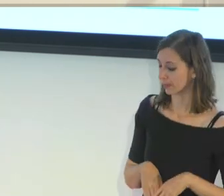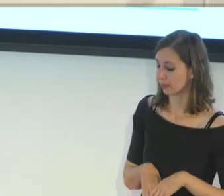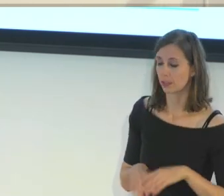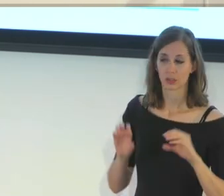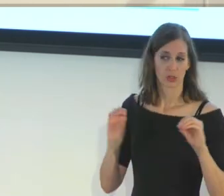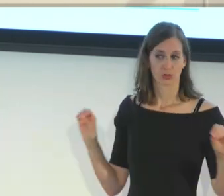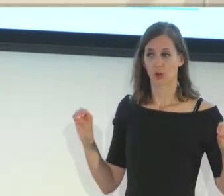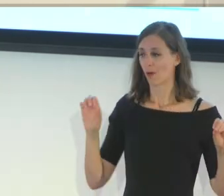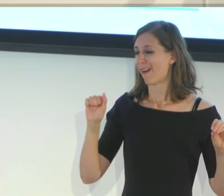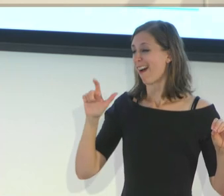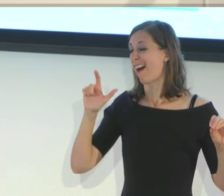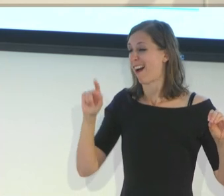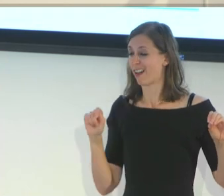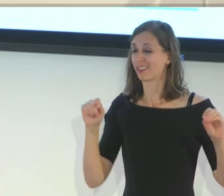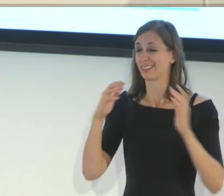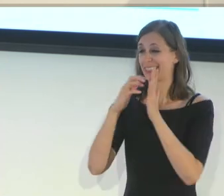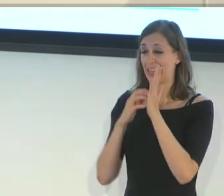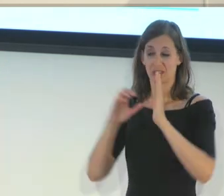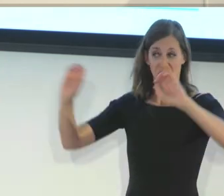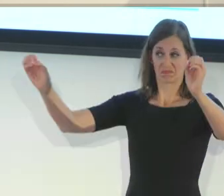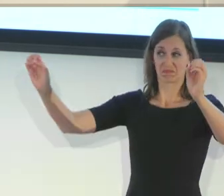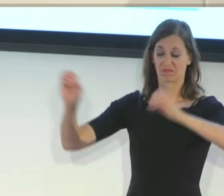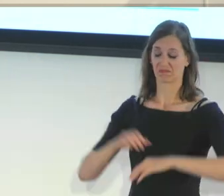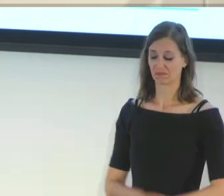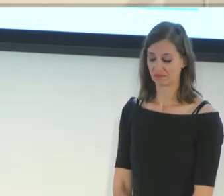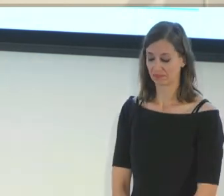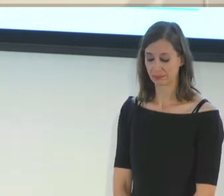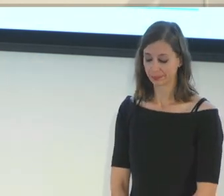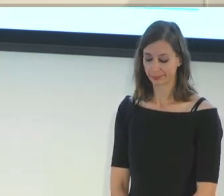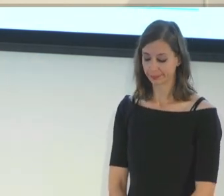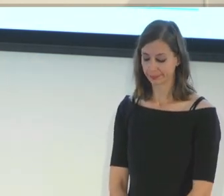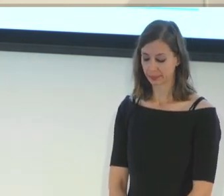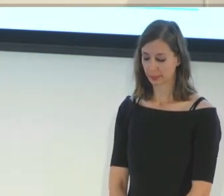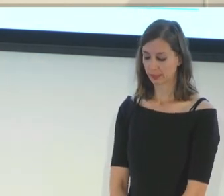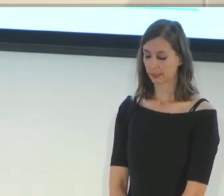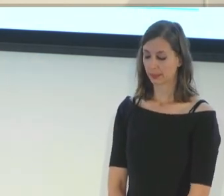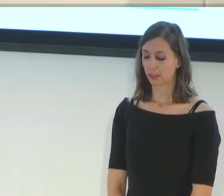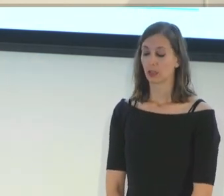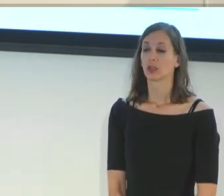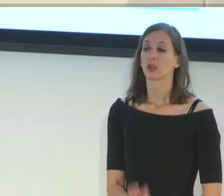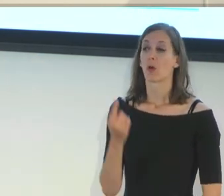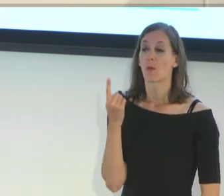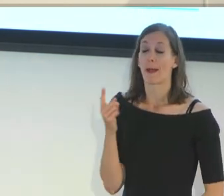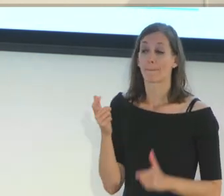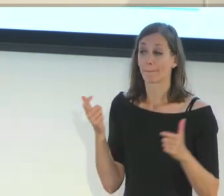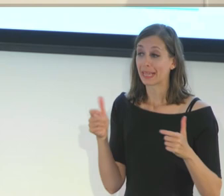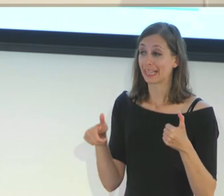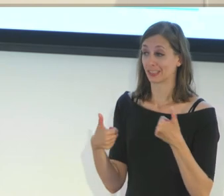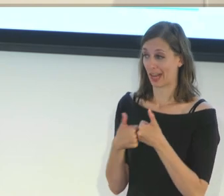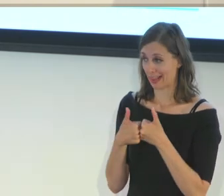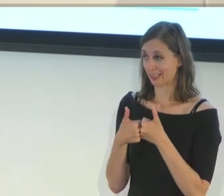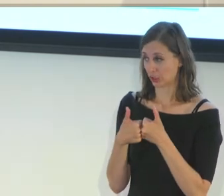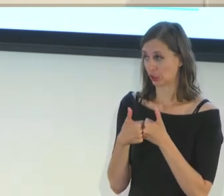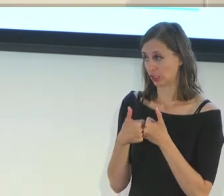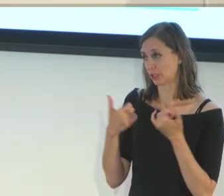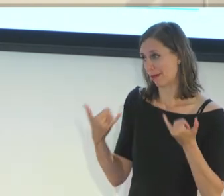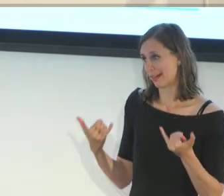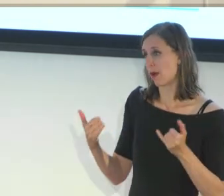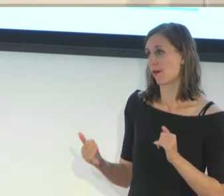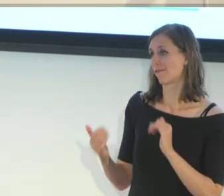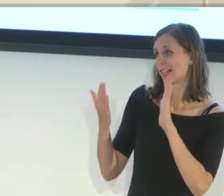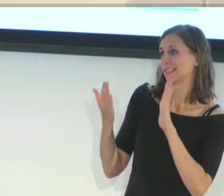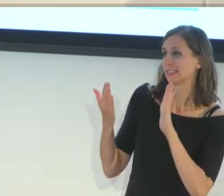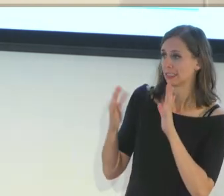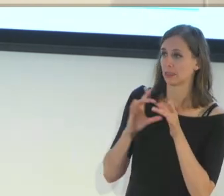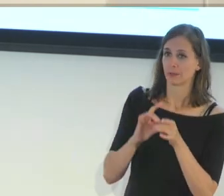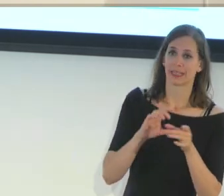here. And one of the big challenges that we're facing in AI and